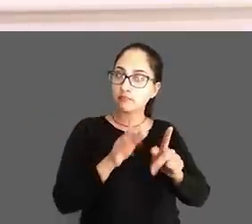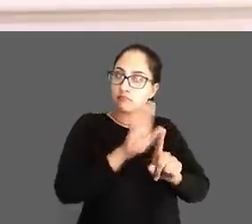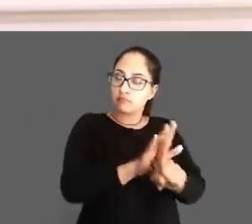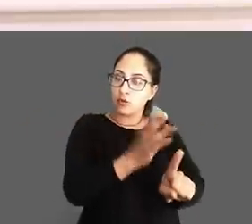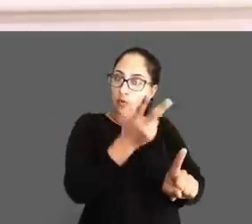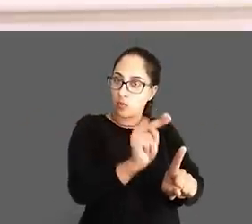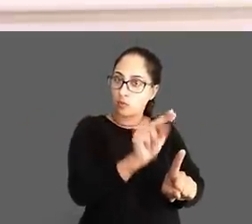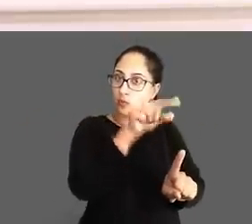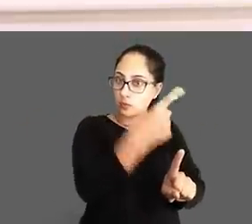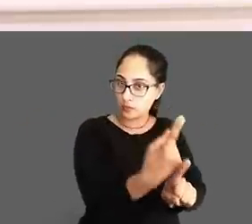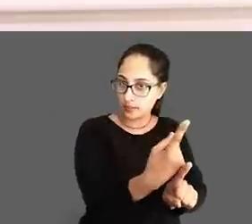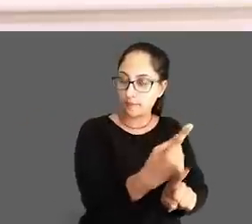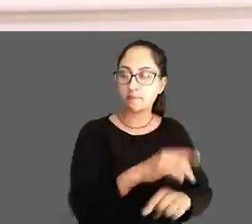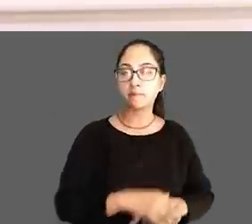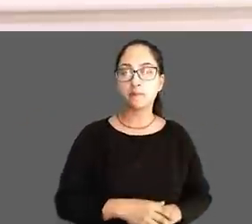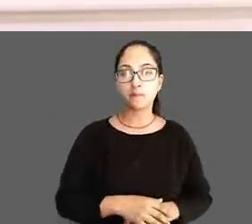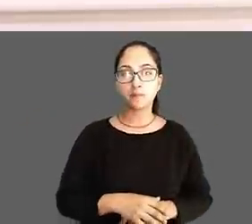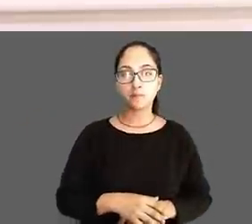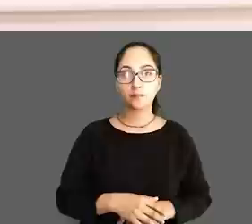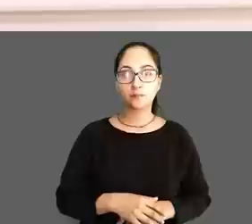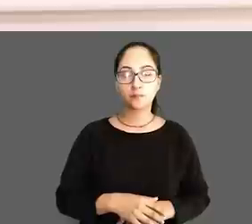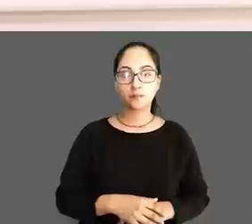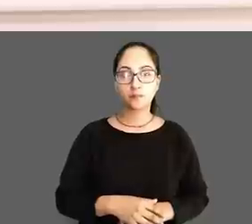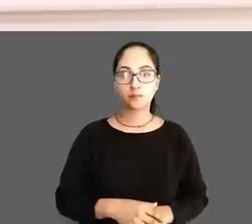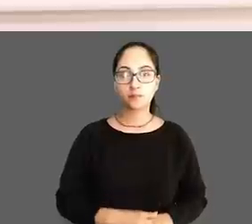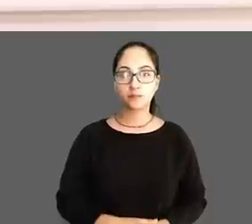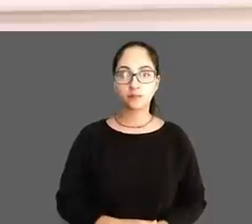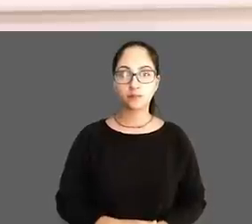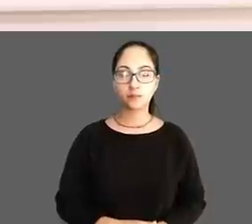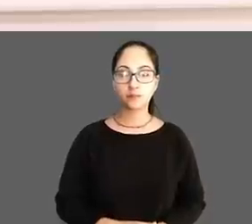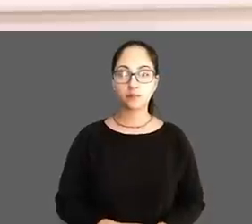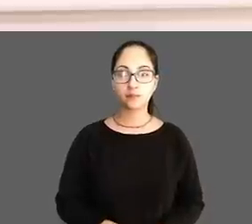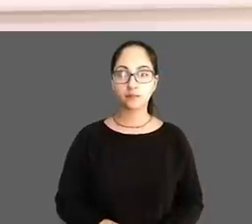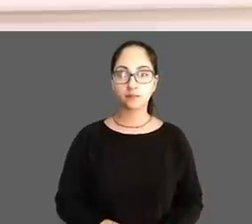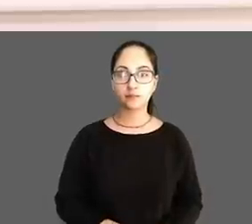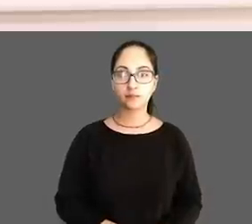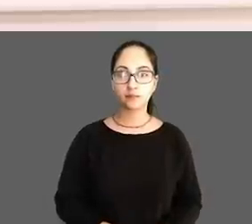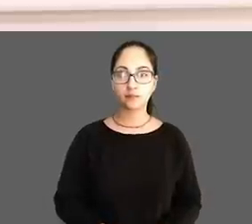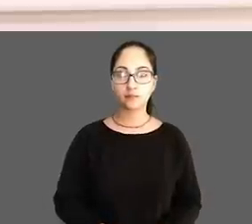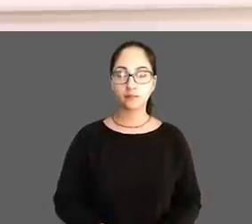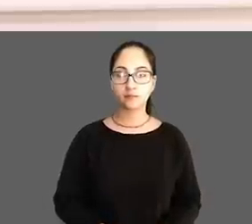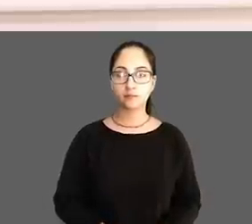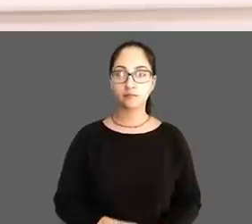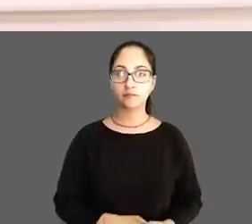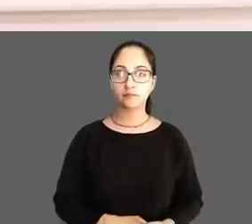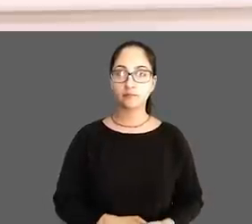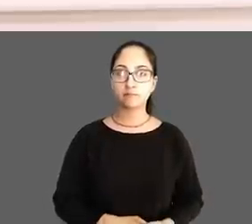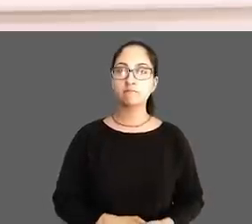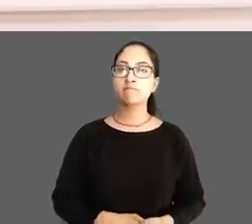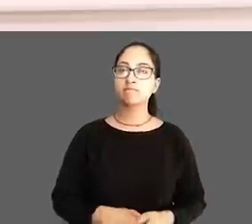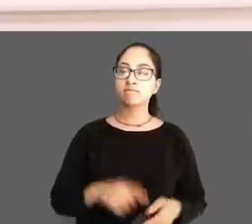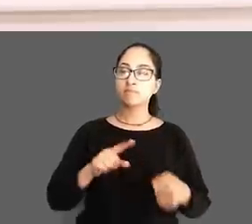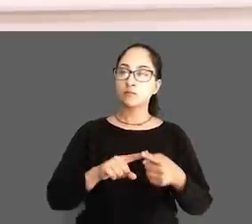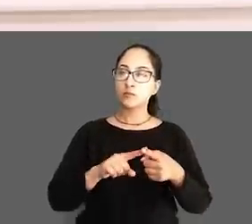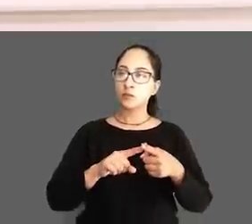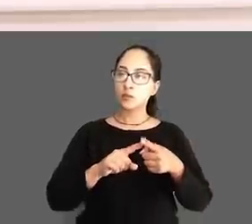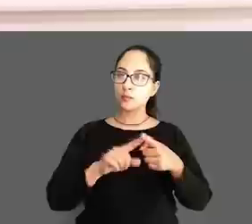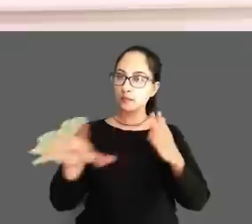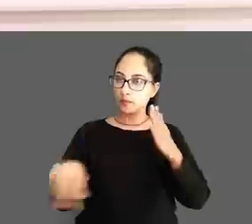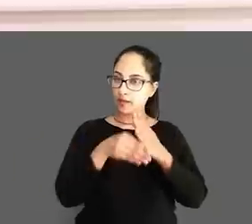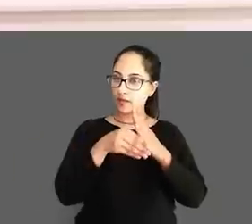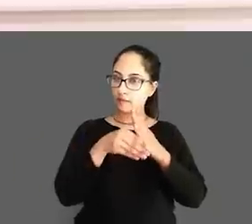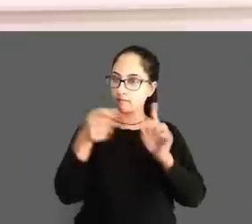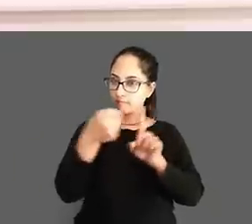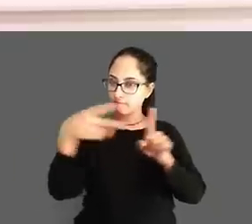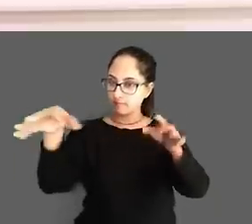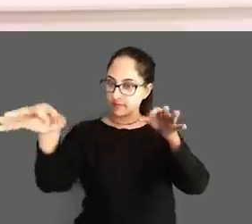But another way of looking at it, which I find really helpful, is a metaphor that I've heard be used. And